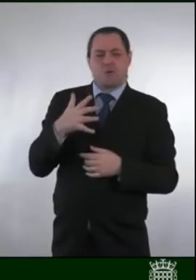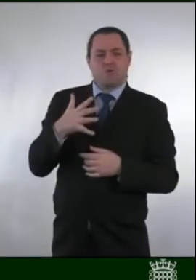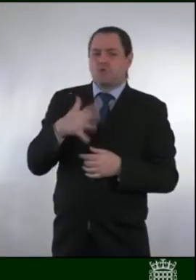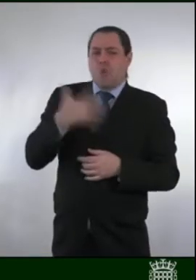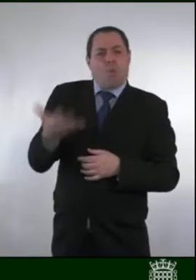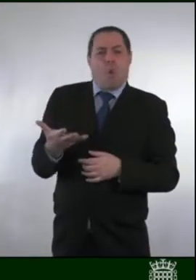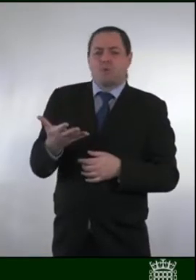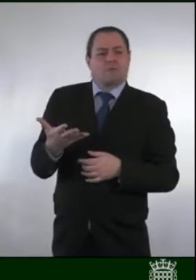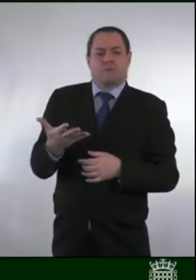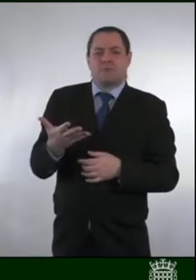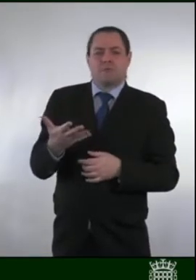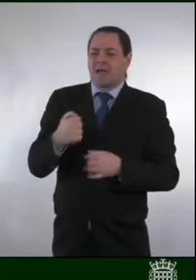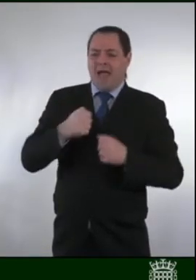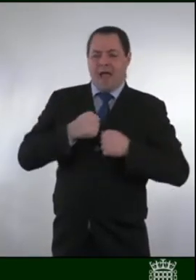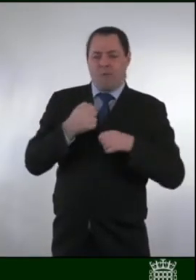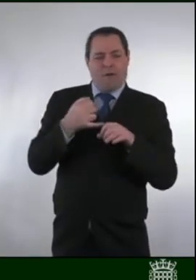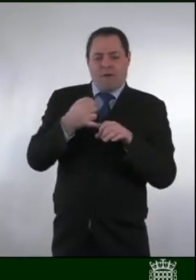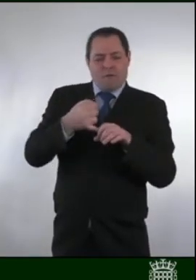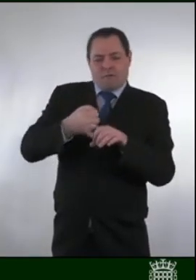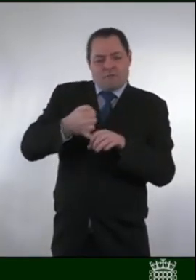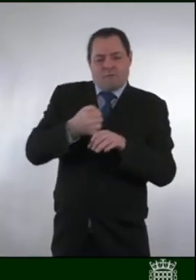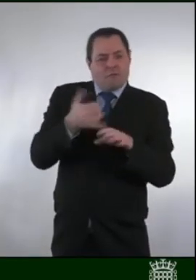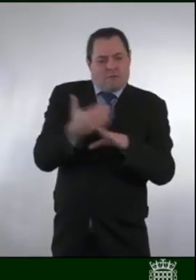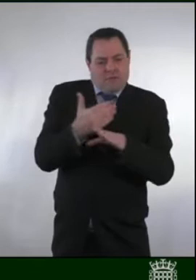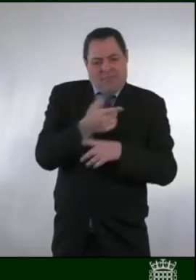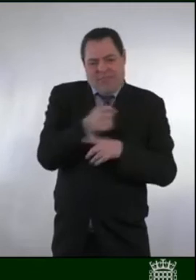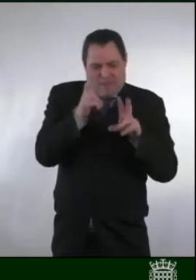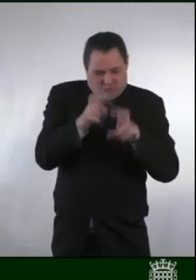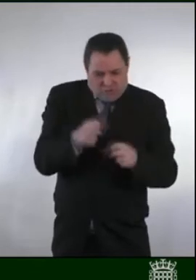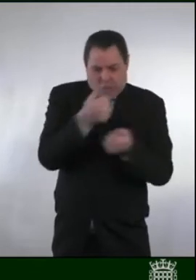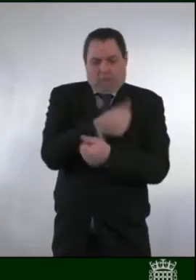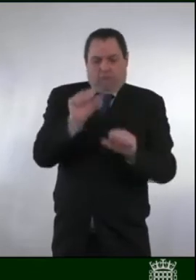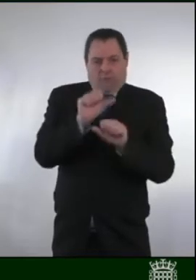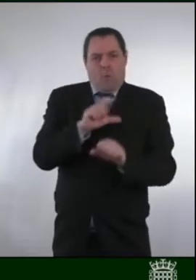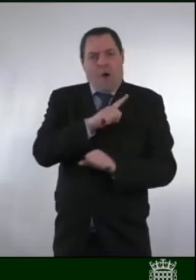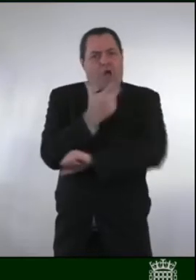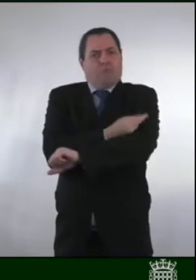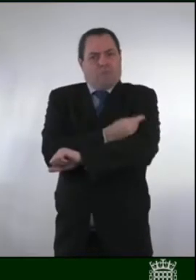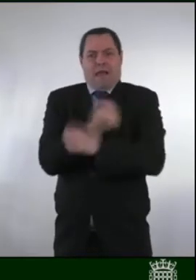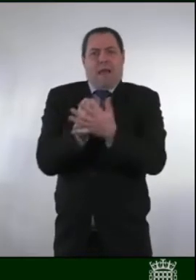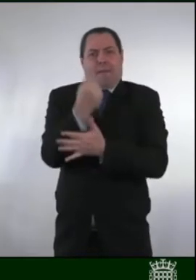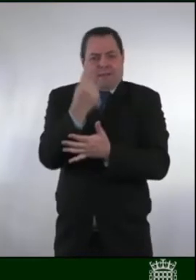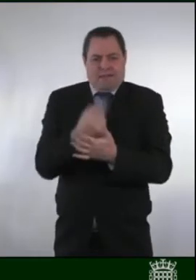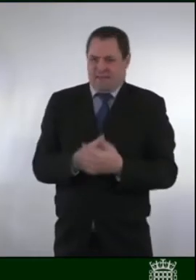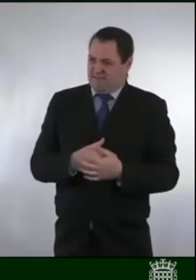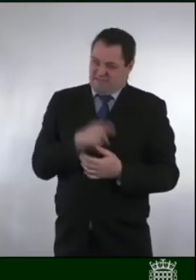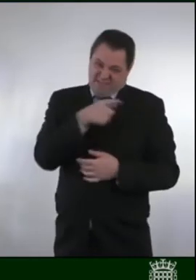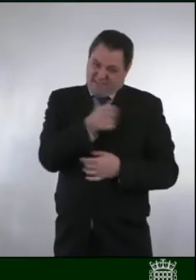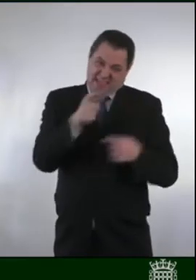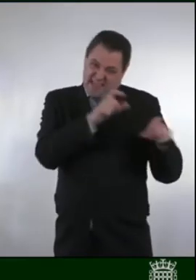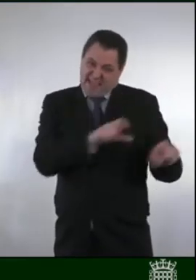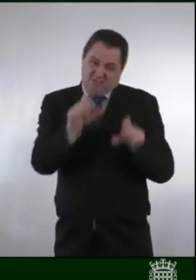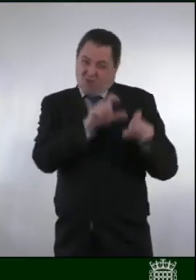very pharmaceutical companies on whose breakthroughs this country is now relying. They continue to